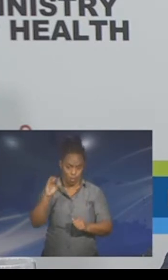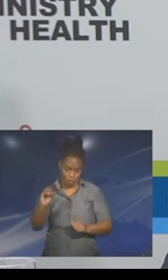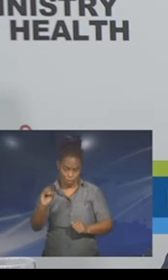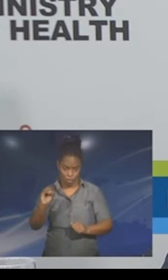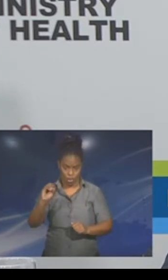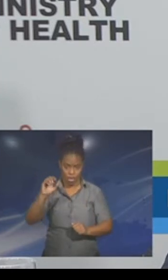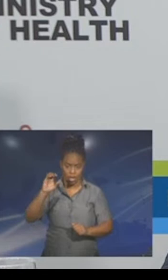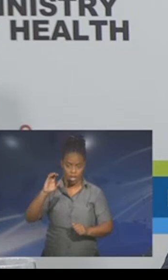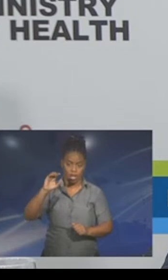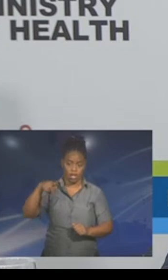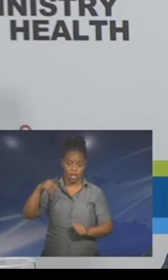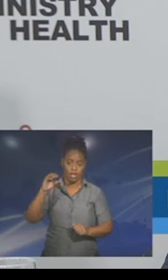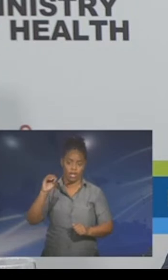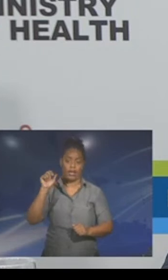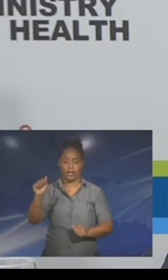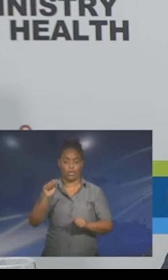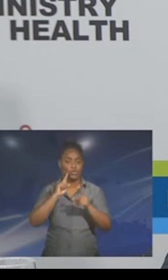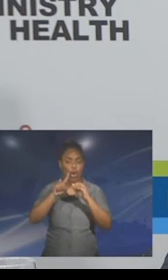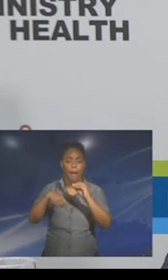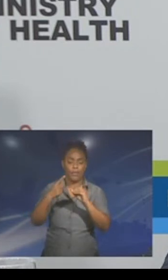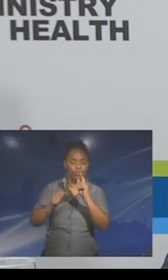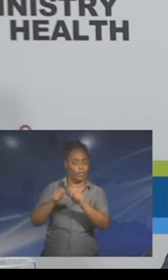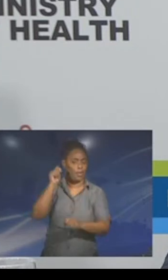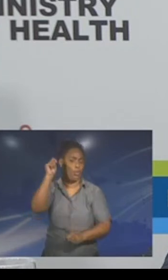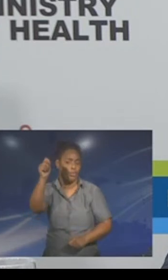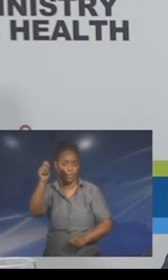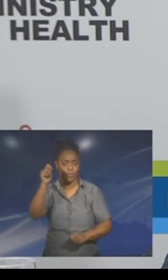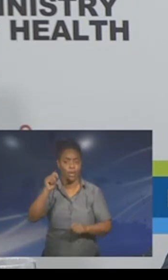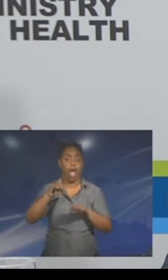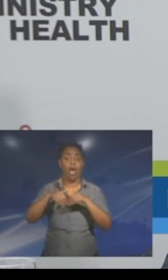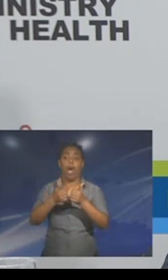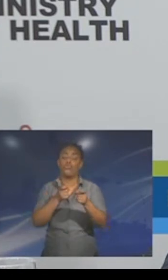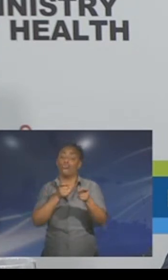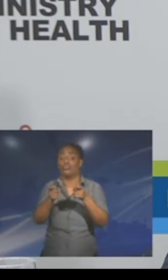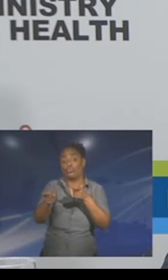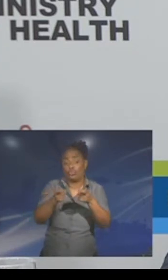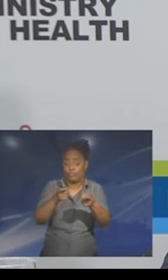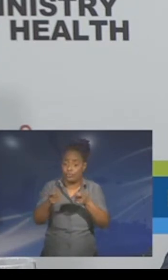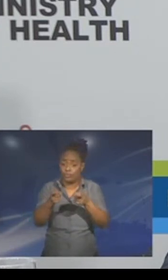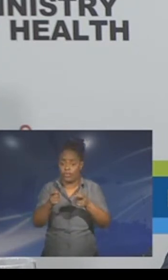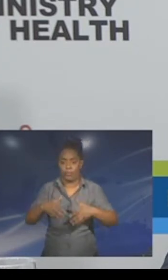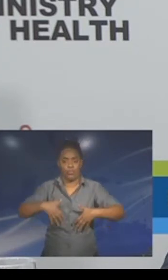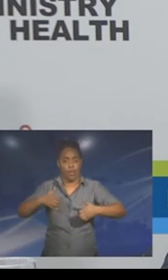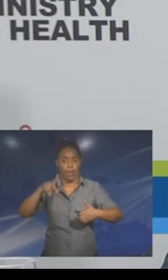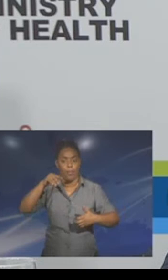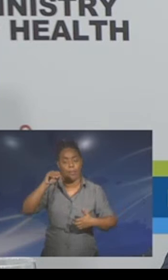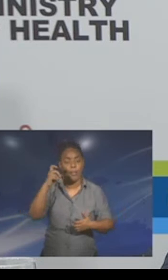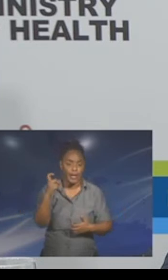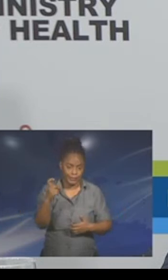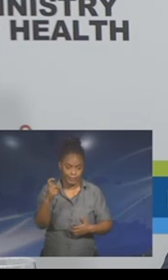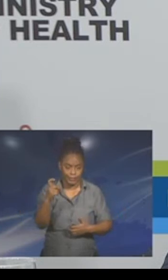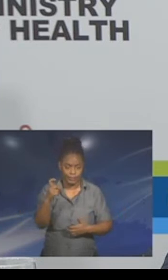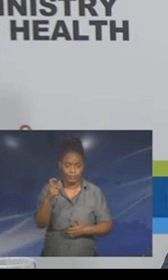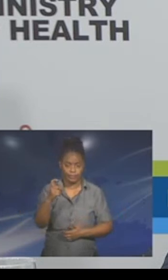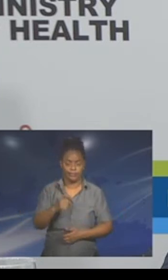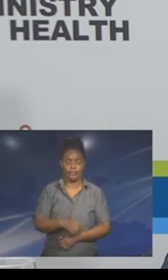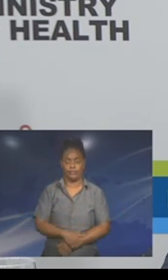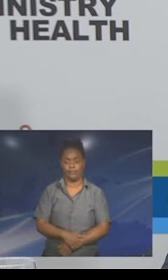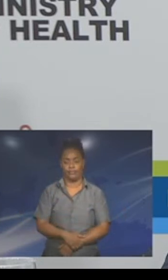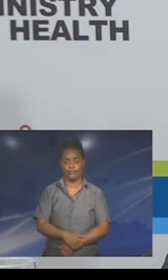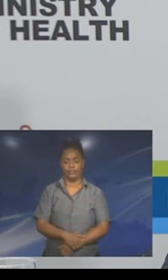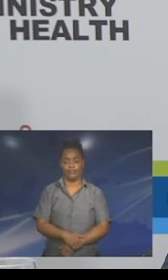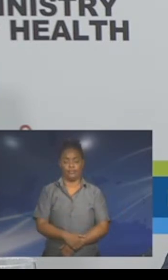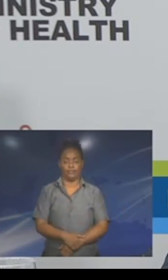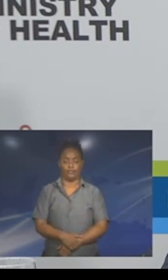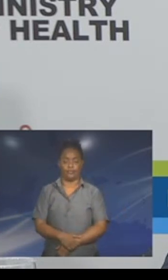to discuss Trinidad and Tobago's response to monkeypox. Because at that time, we